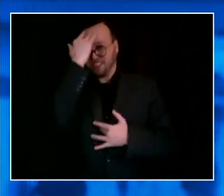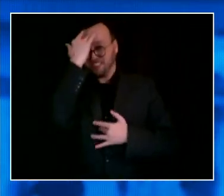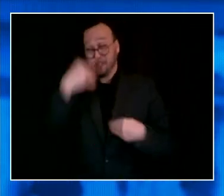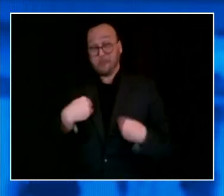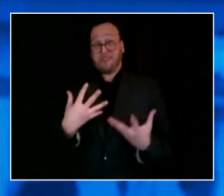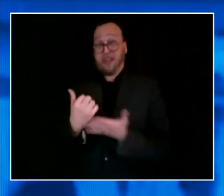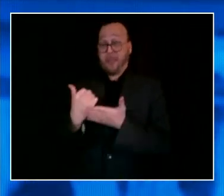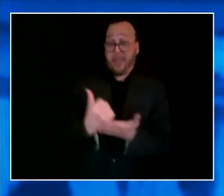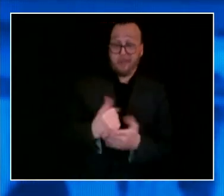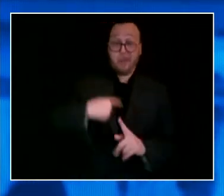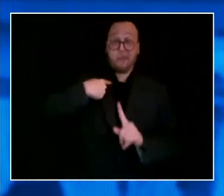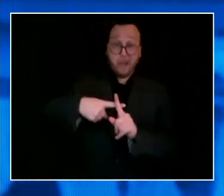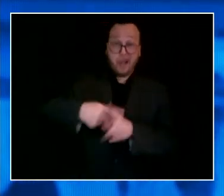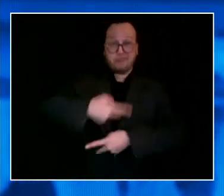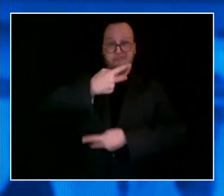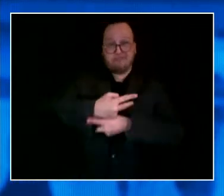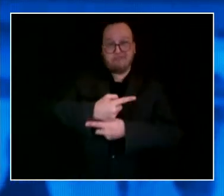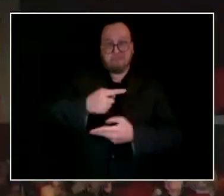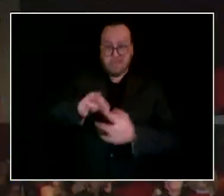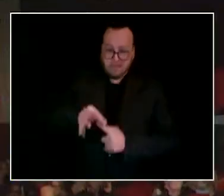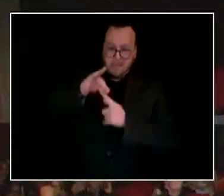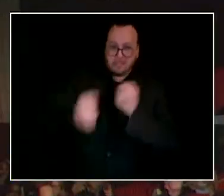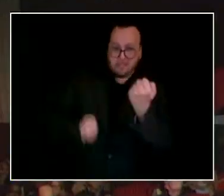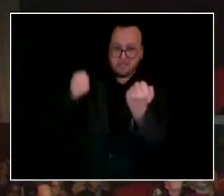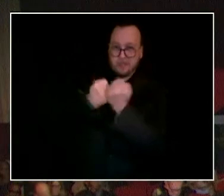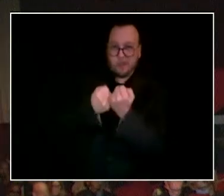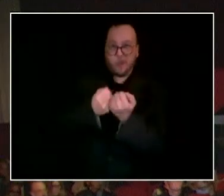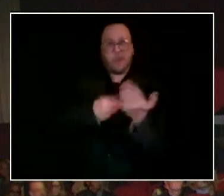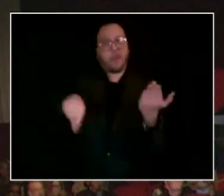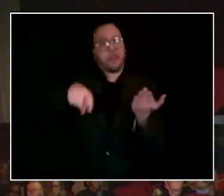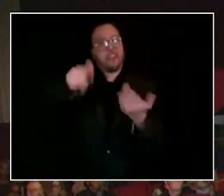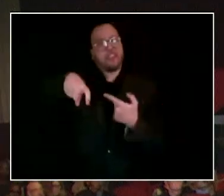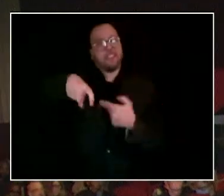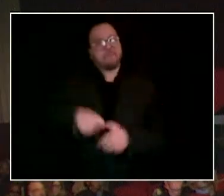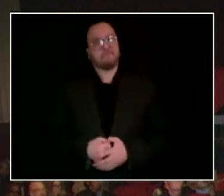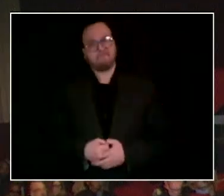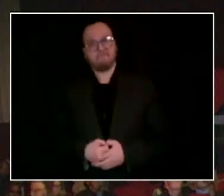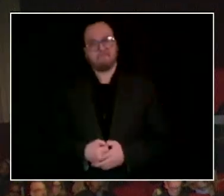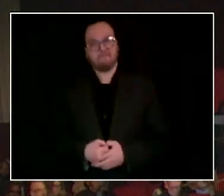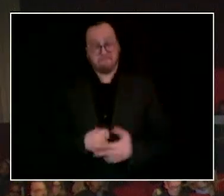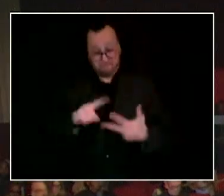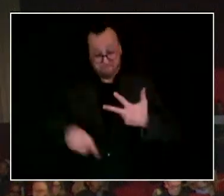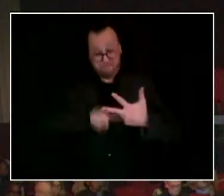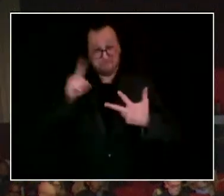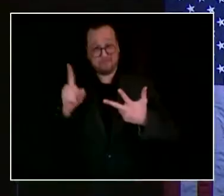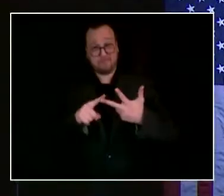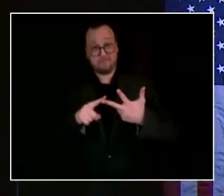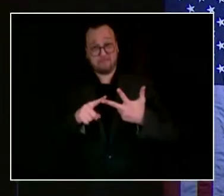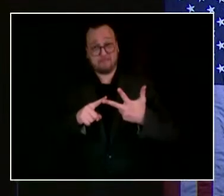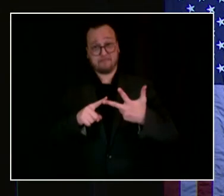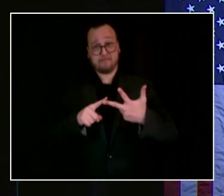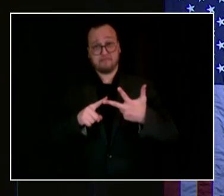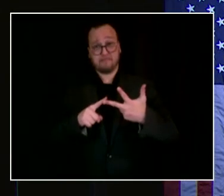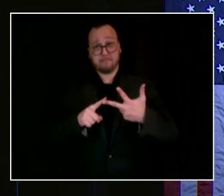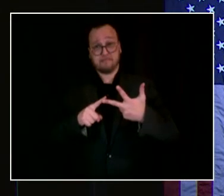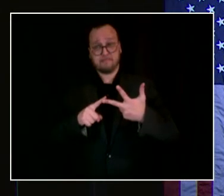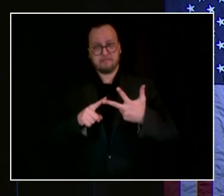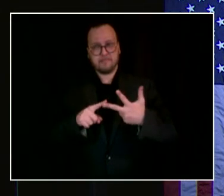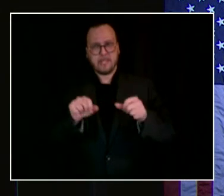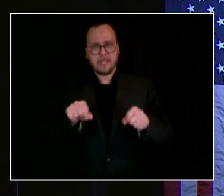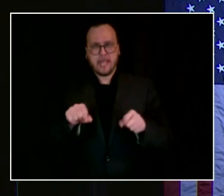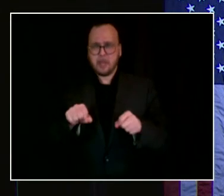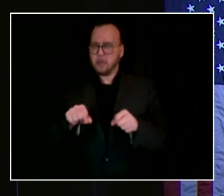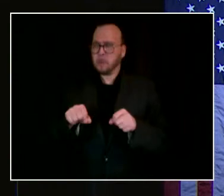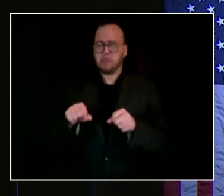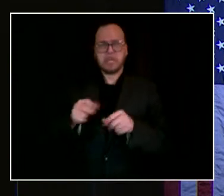and care and specialized support that they need. And finally, can we keep families out of shelter